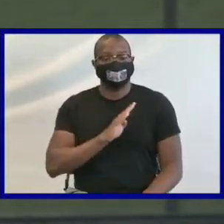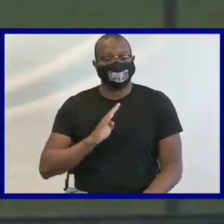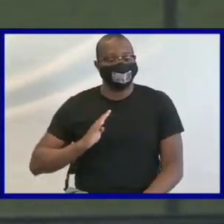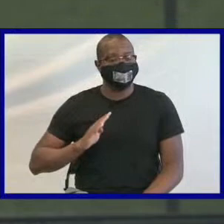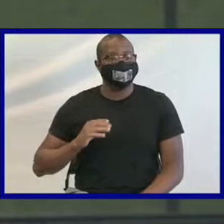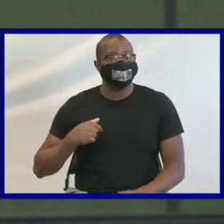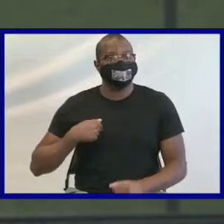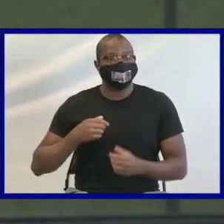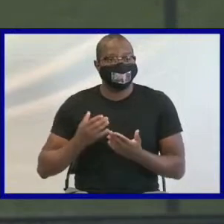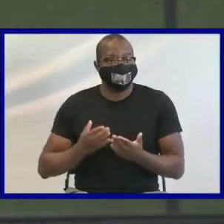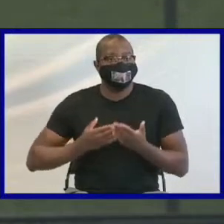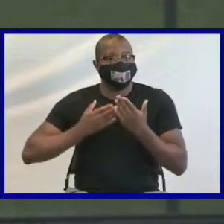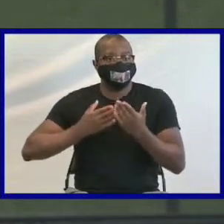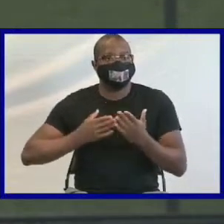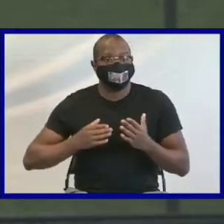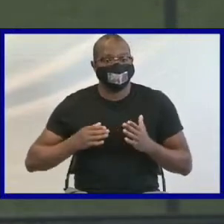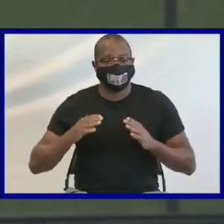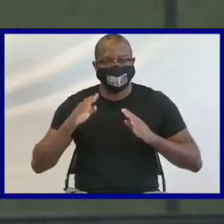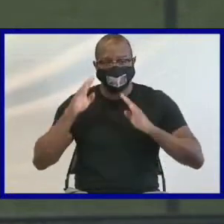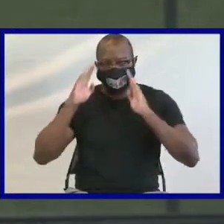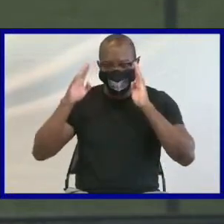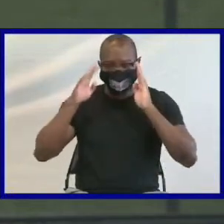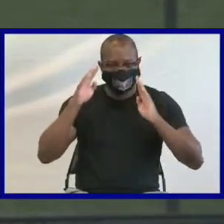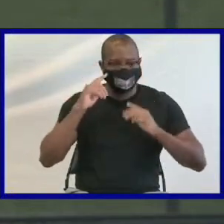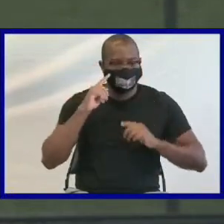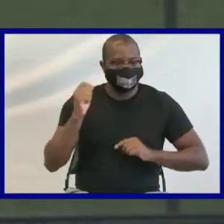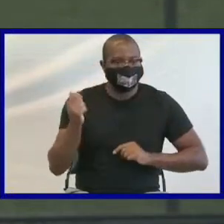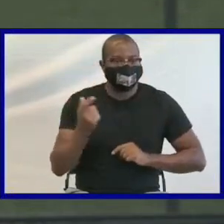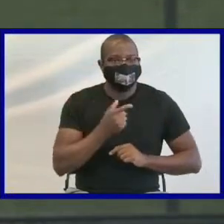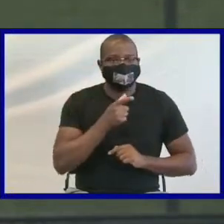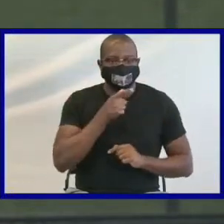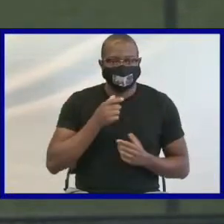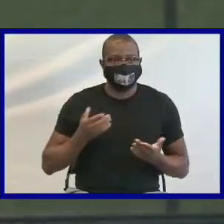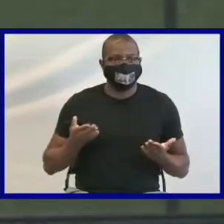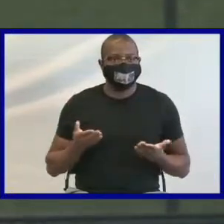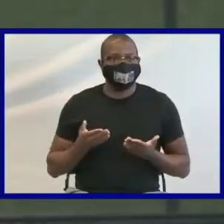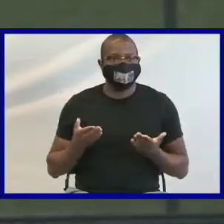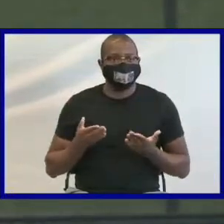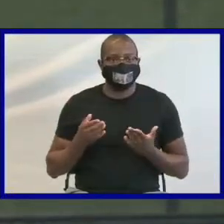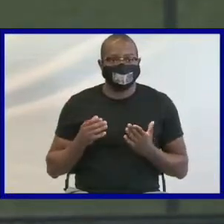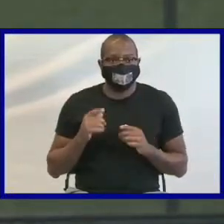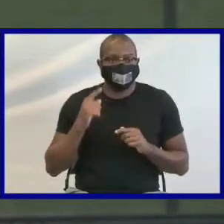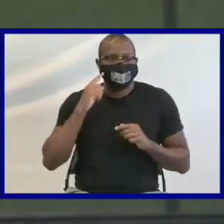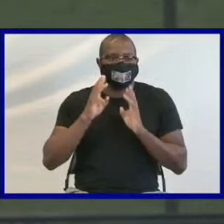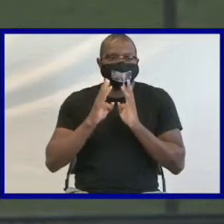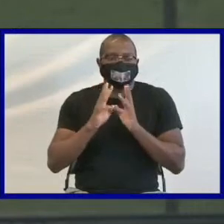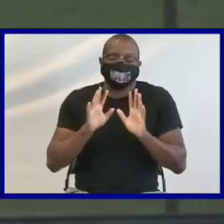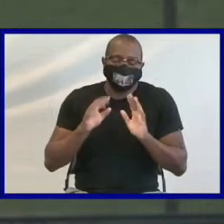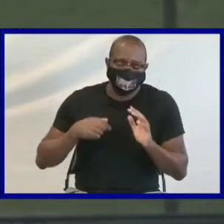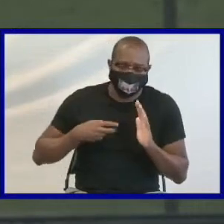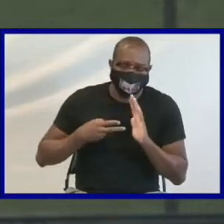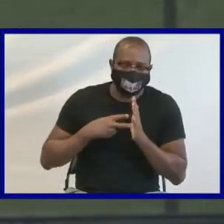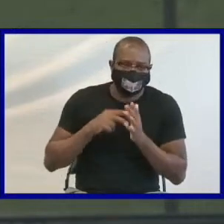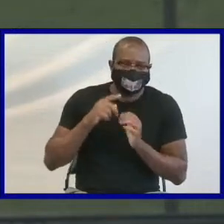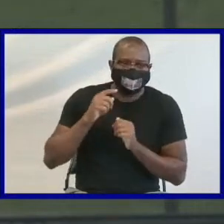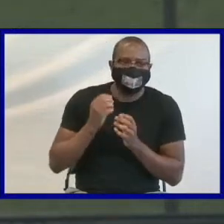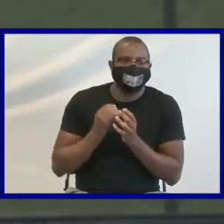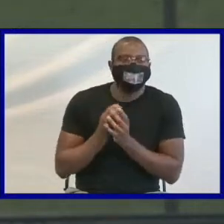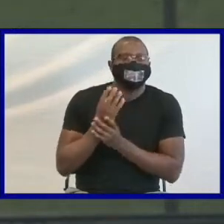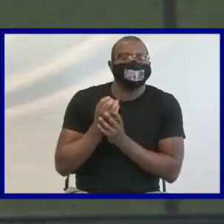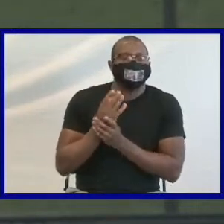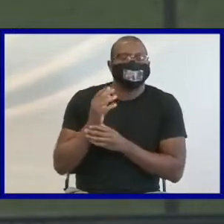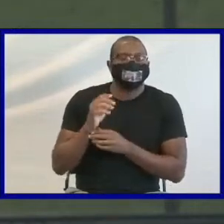a cold welcome to all of our guests to this spring 2021 graduating